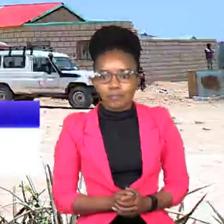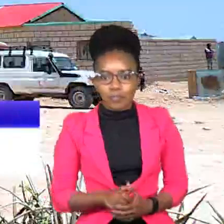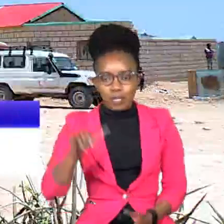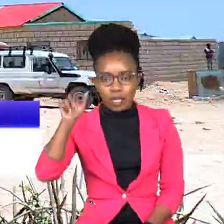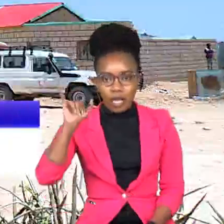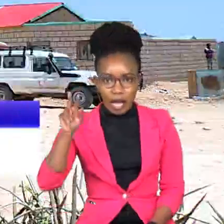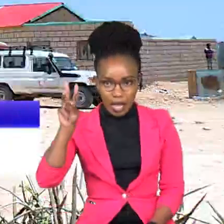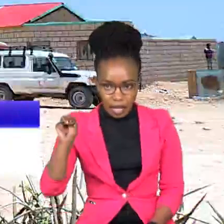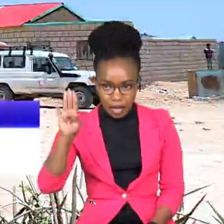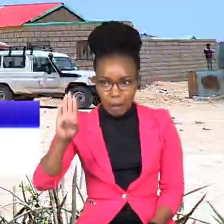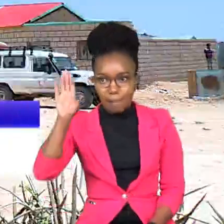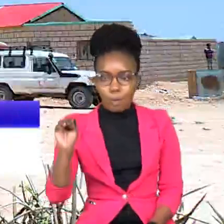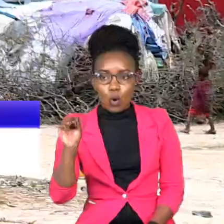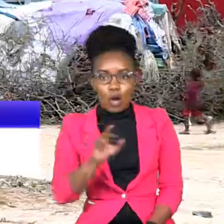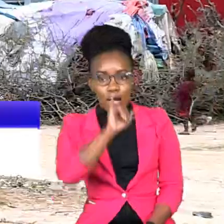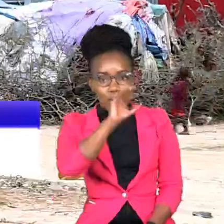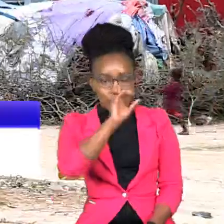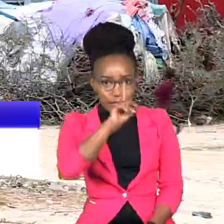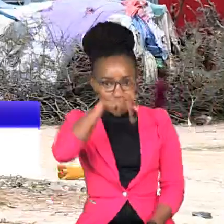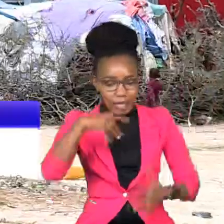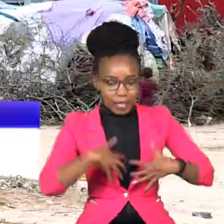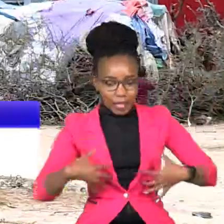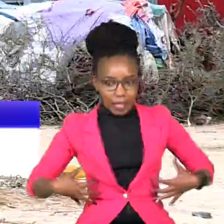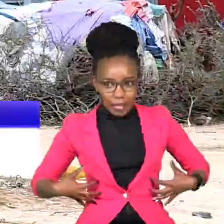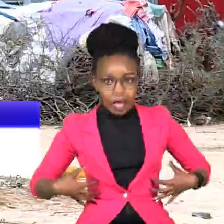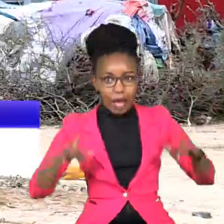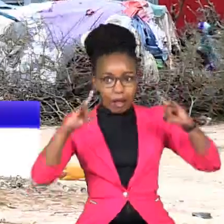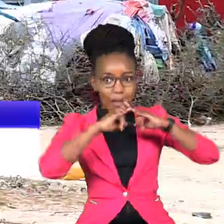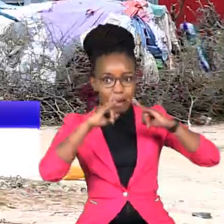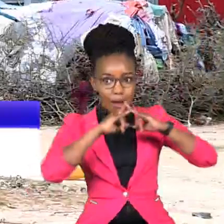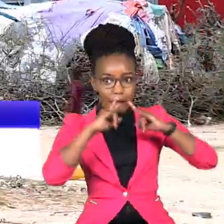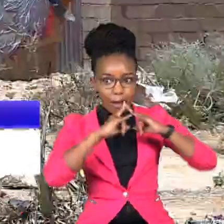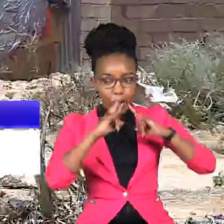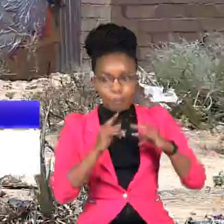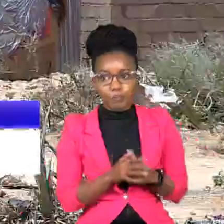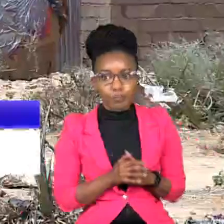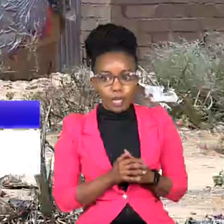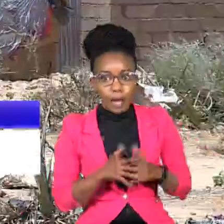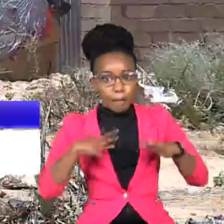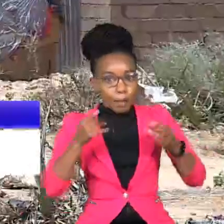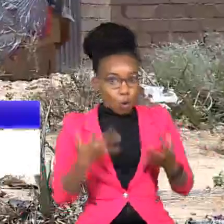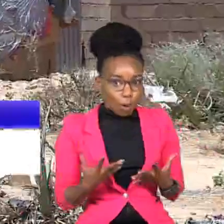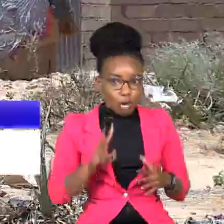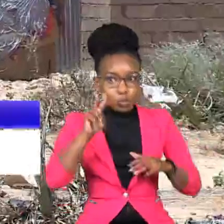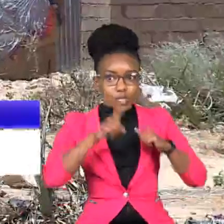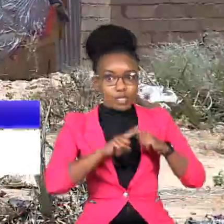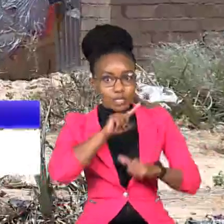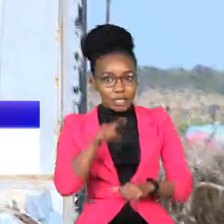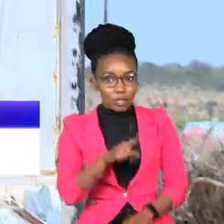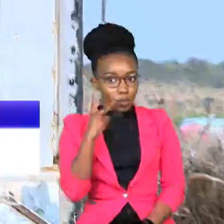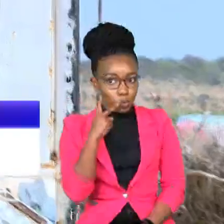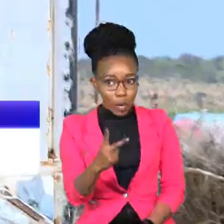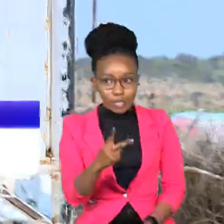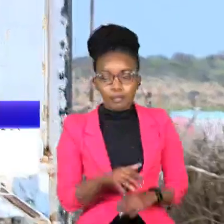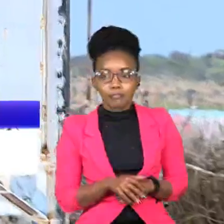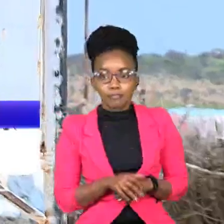Ainbo Internally Displaced Persons Camp. Ainbo IDP camp, with an estimated population of 26,200, came